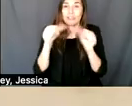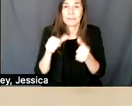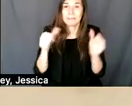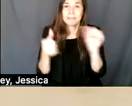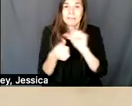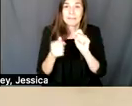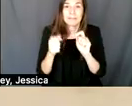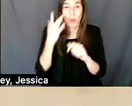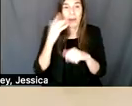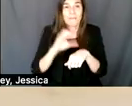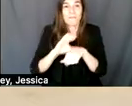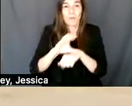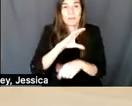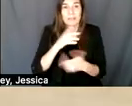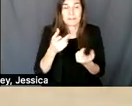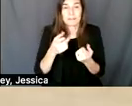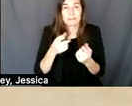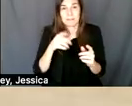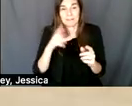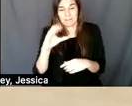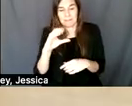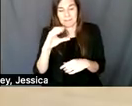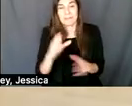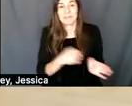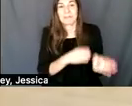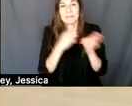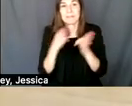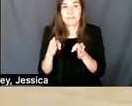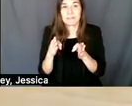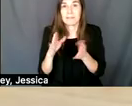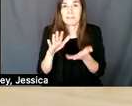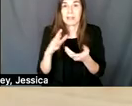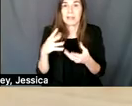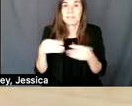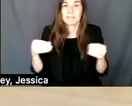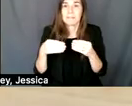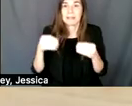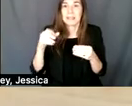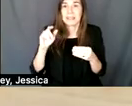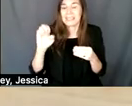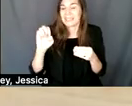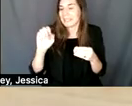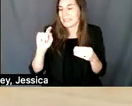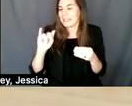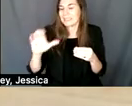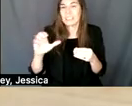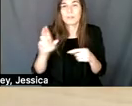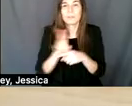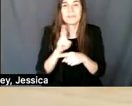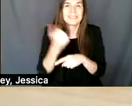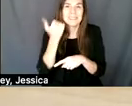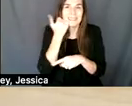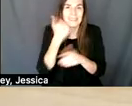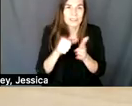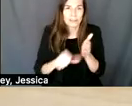to an applied force. Next up, we have wrinkling. This is a piece of soft elastic that's usually used in dental surgeries. When I